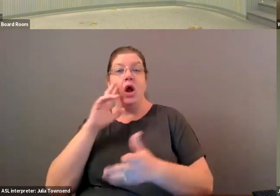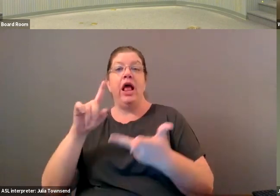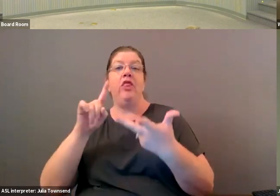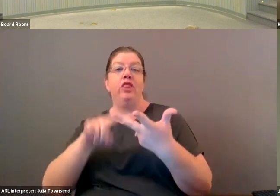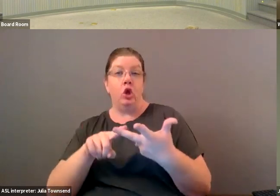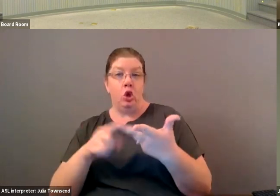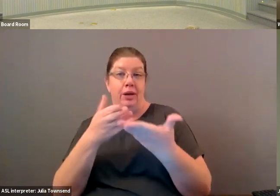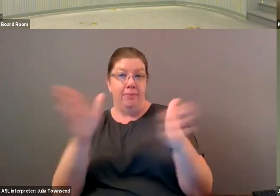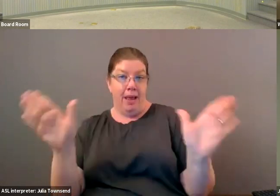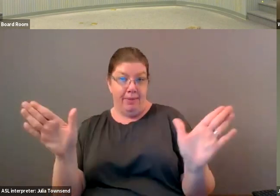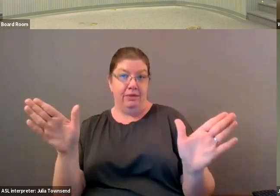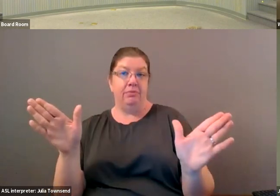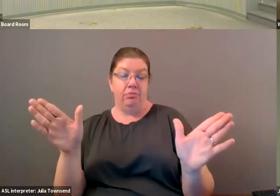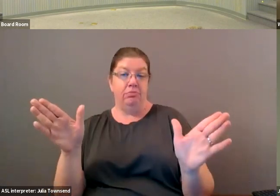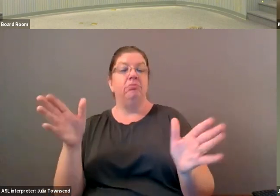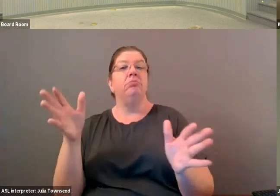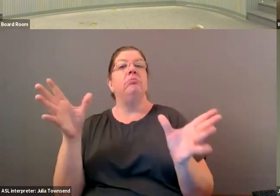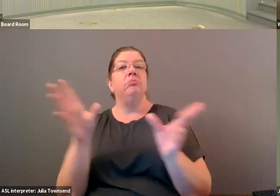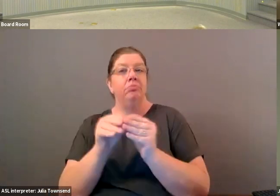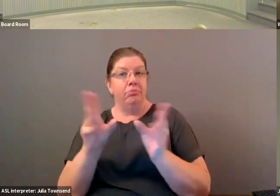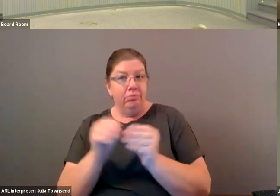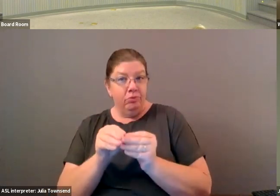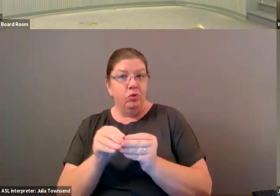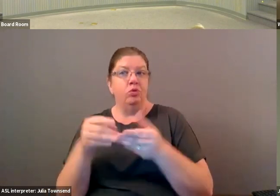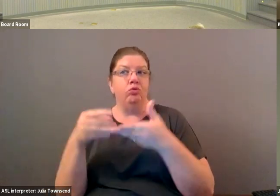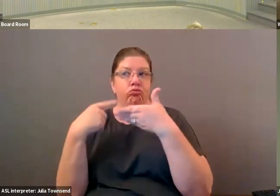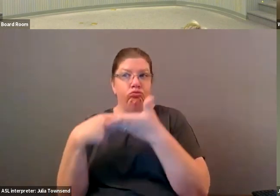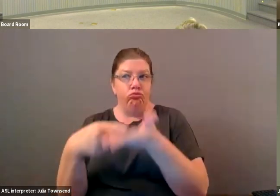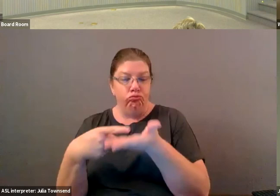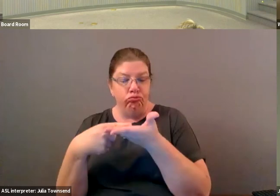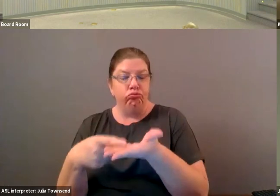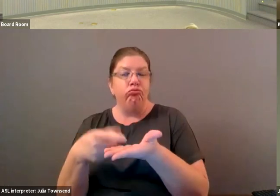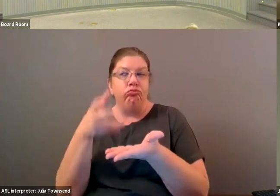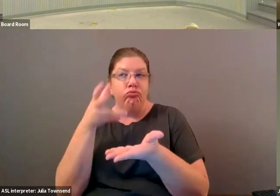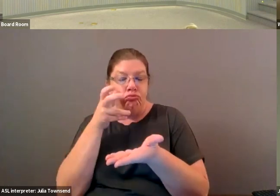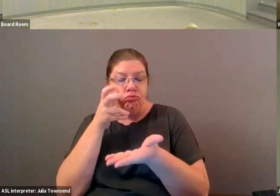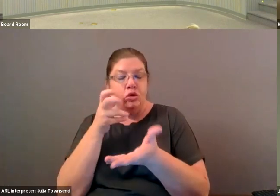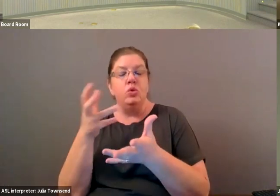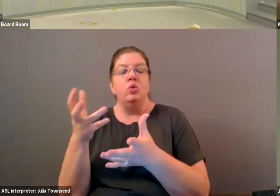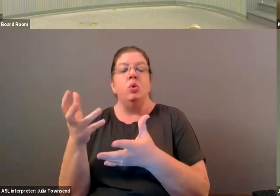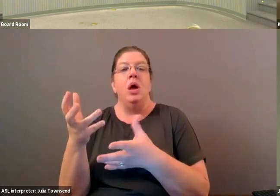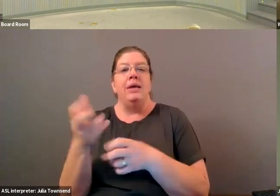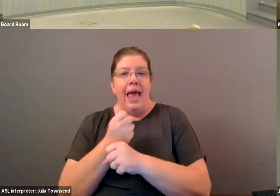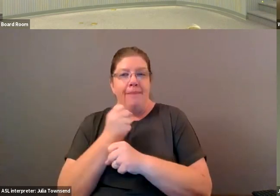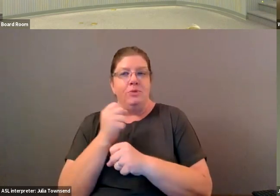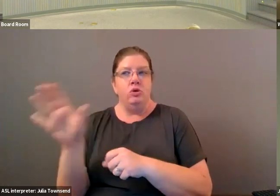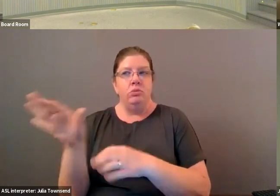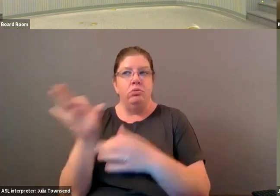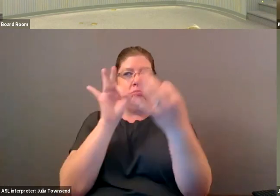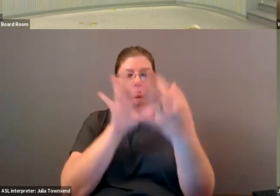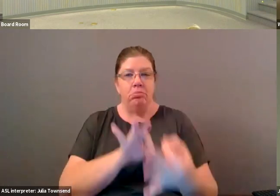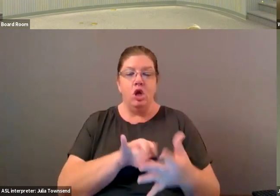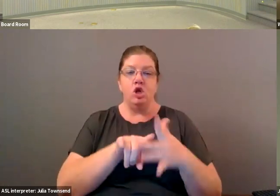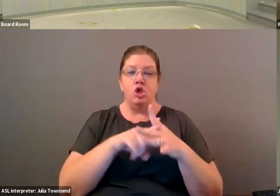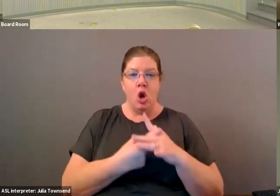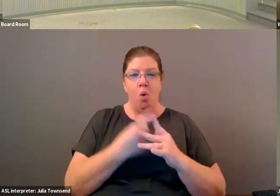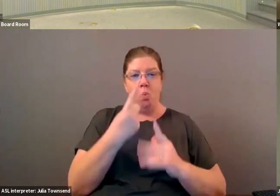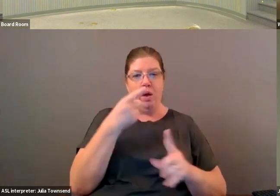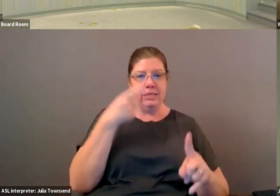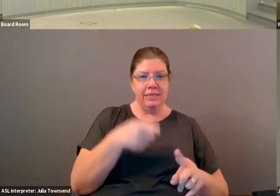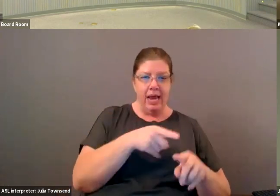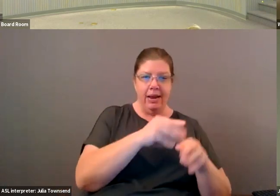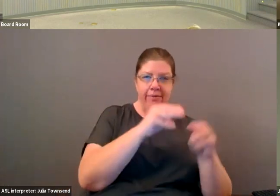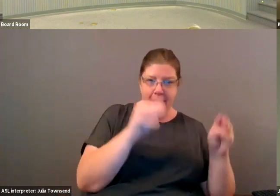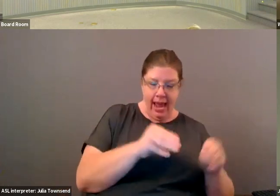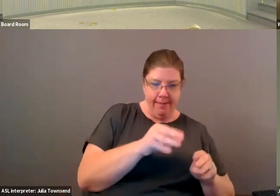public hearing, just to make sure that they're capturing the starting off with a certain set of maps, taking